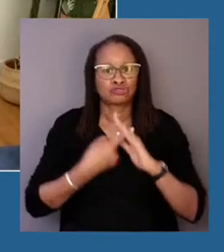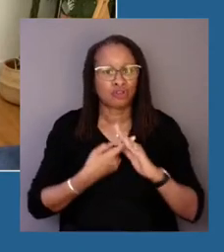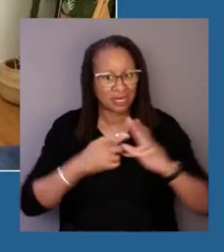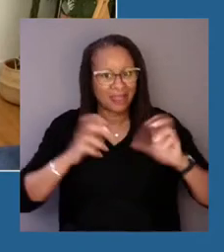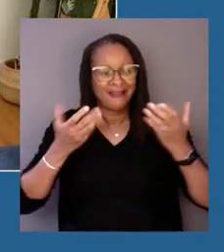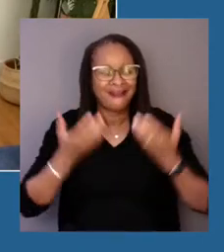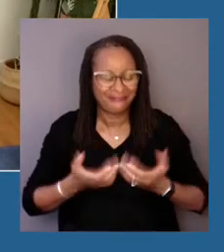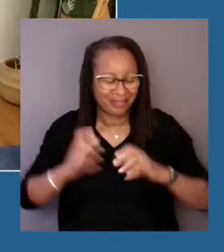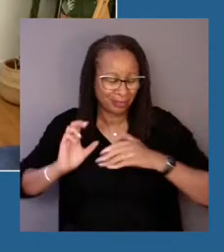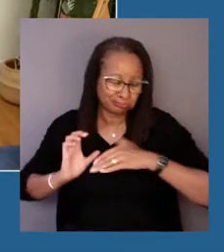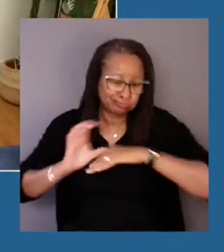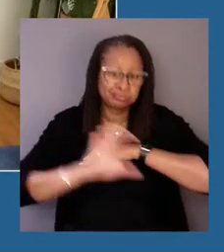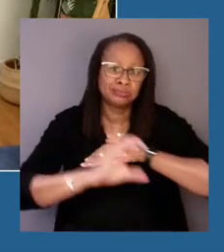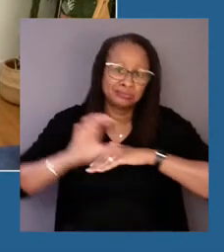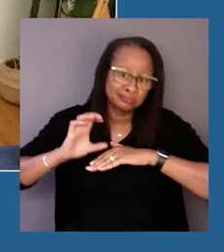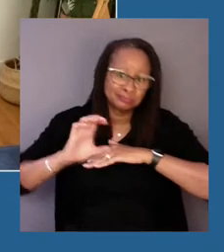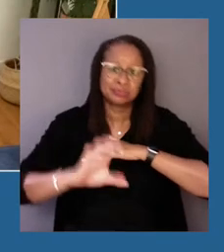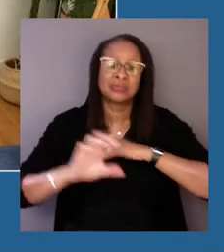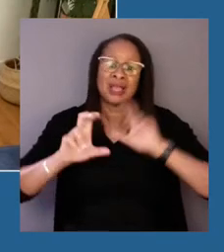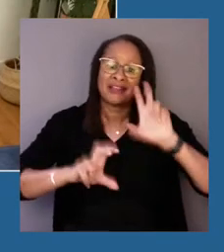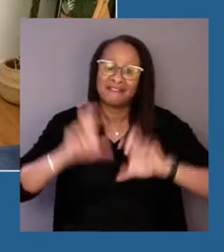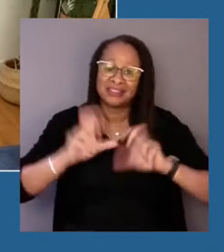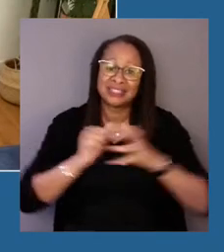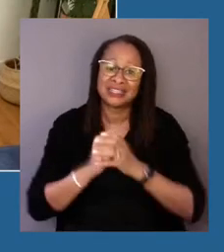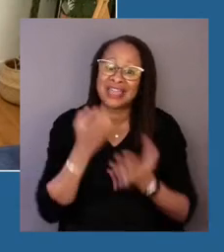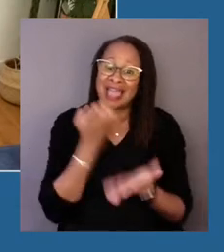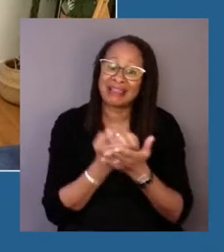in like economics education,